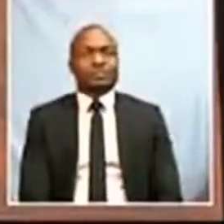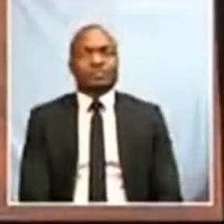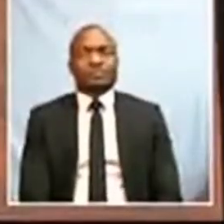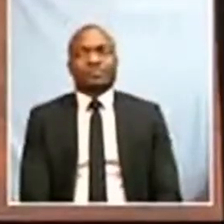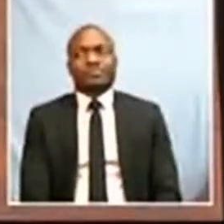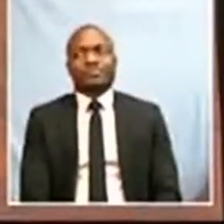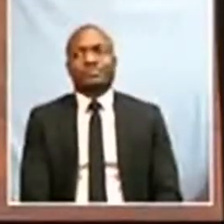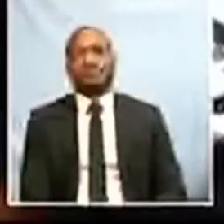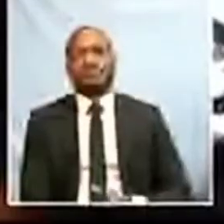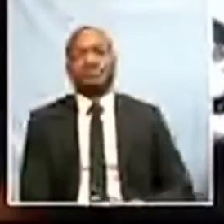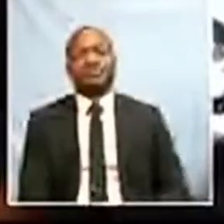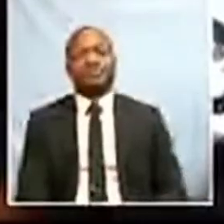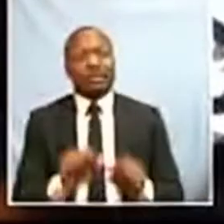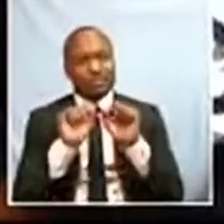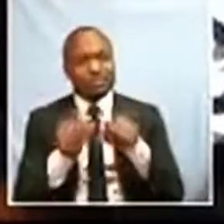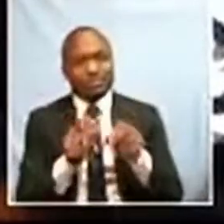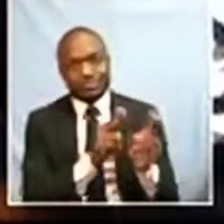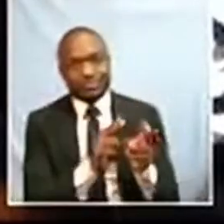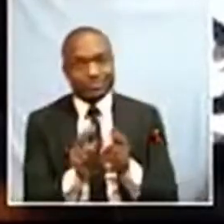Yes, you may respond.